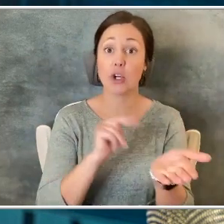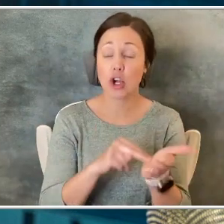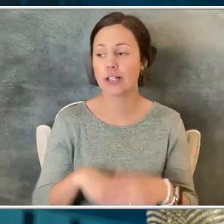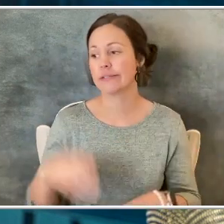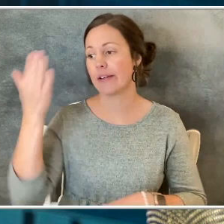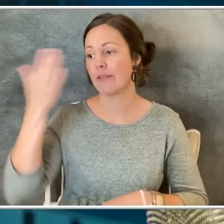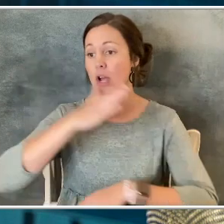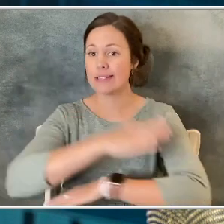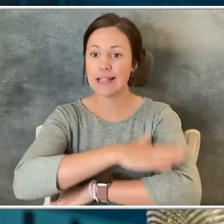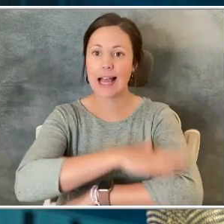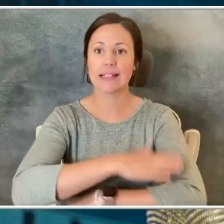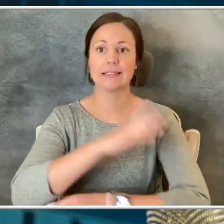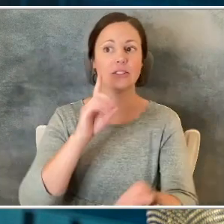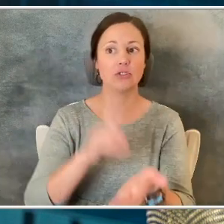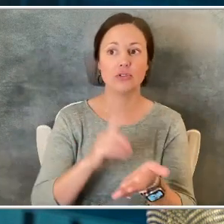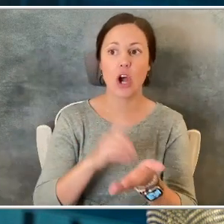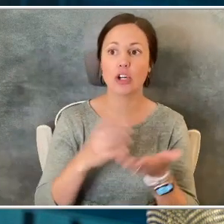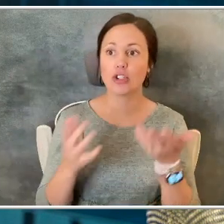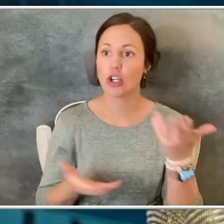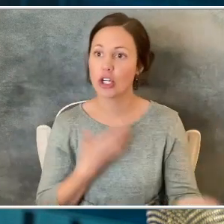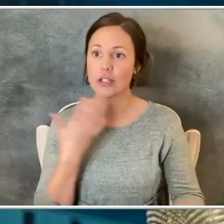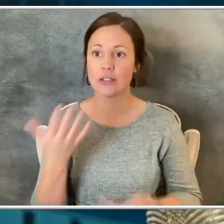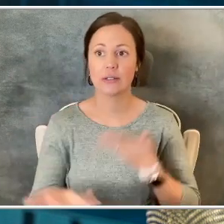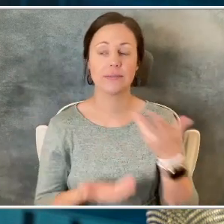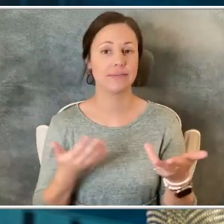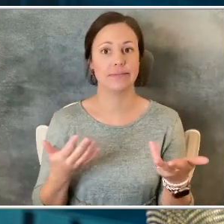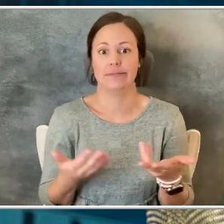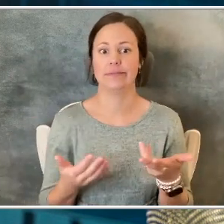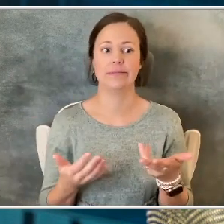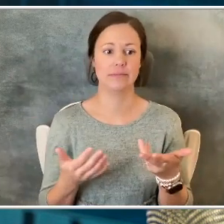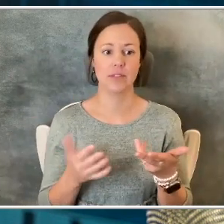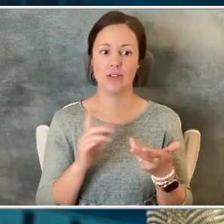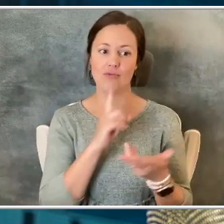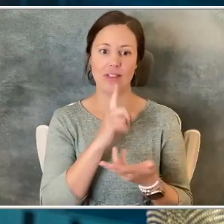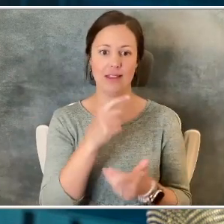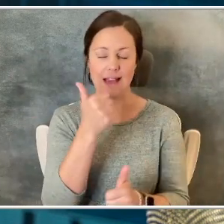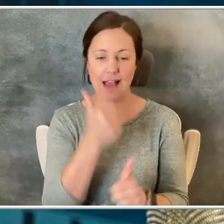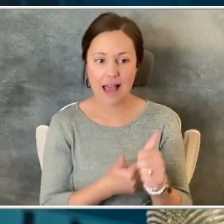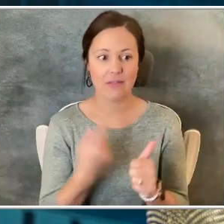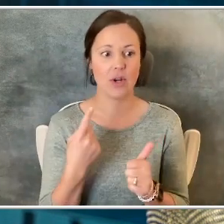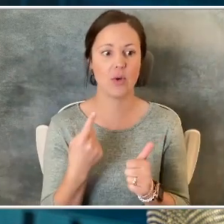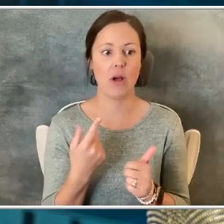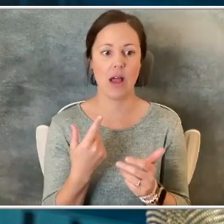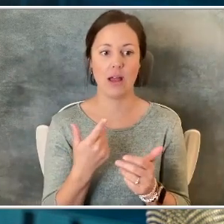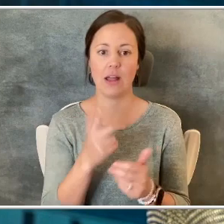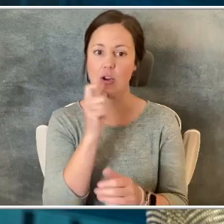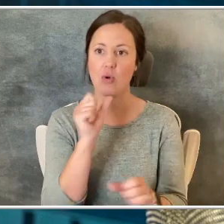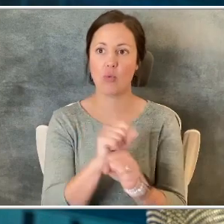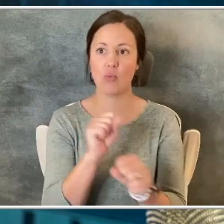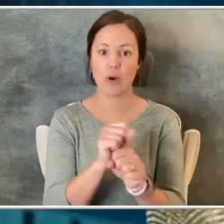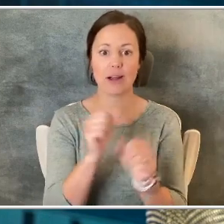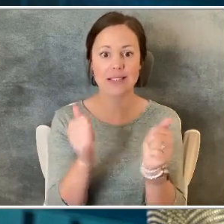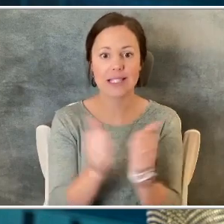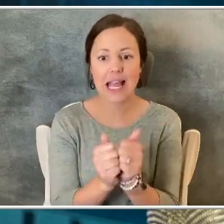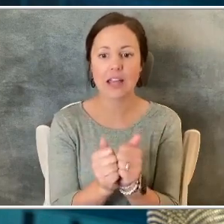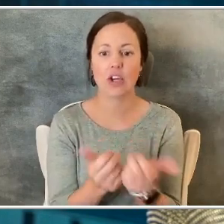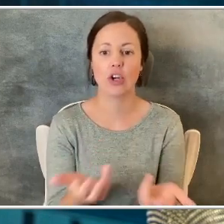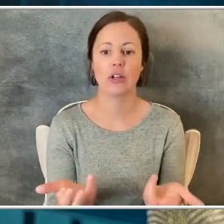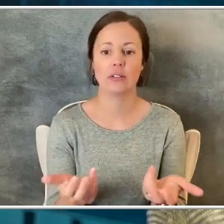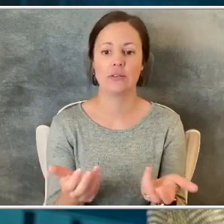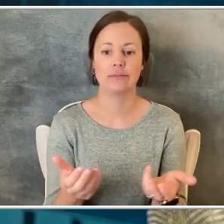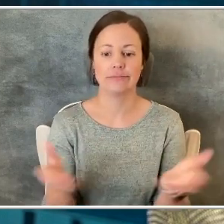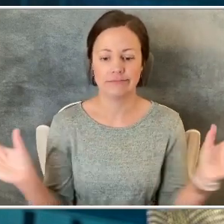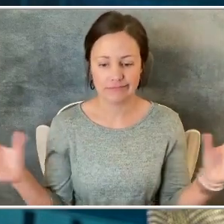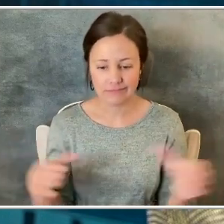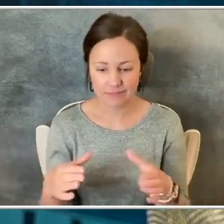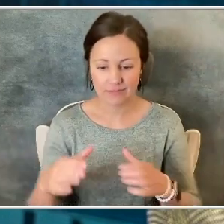oncologist, the surgical oncologist, the plastics, everyone who works together to bring the science that has been developed